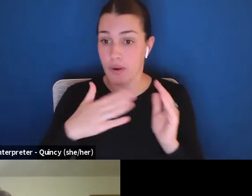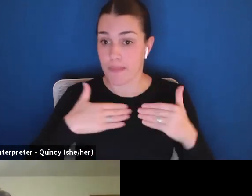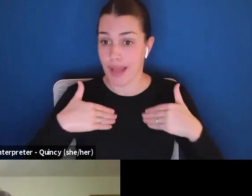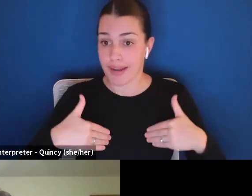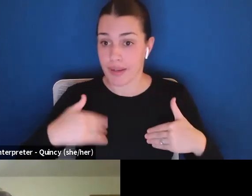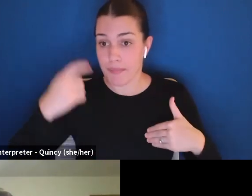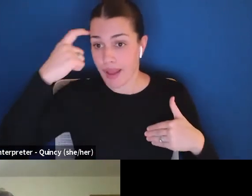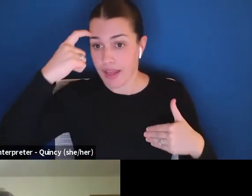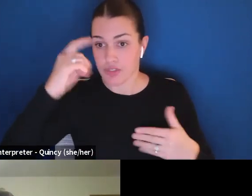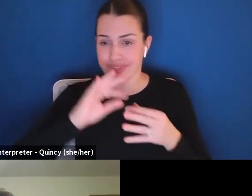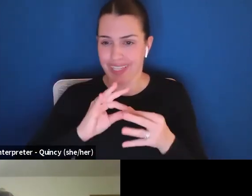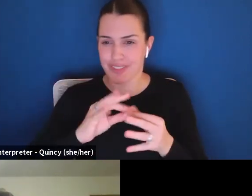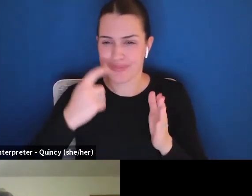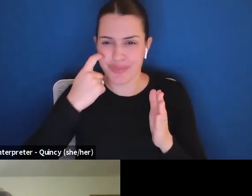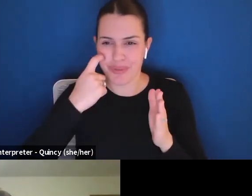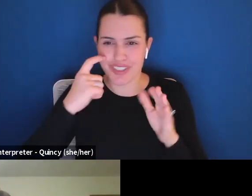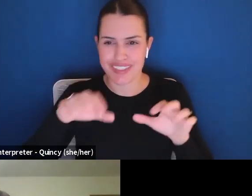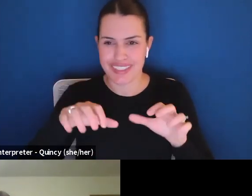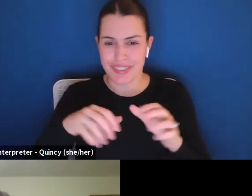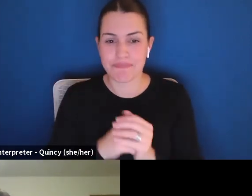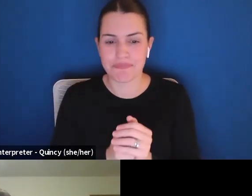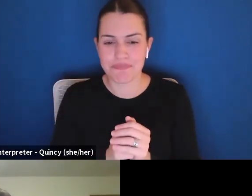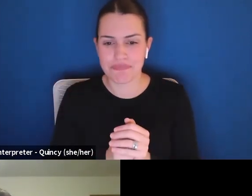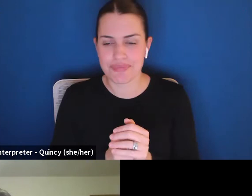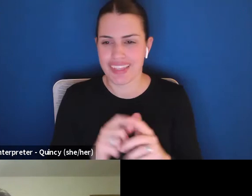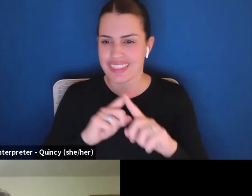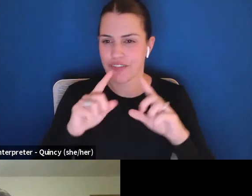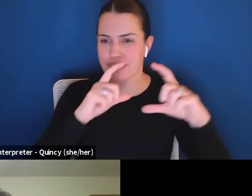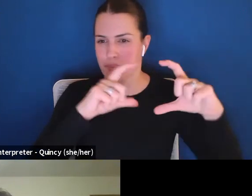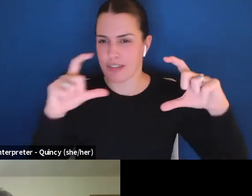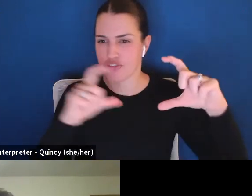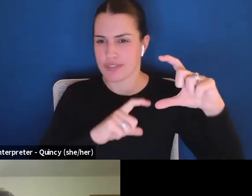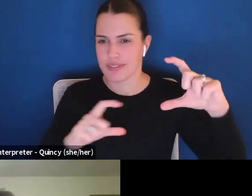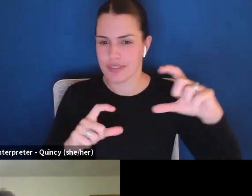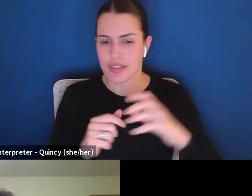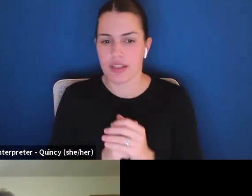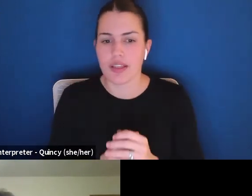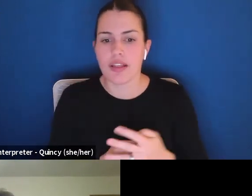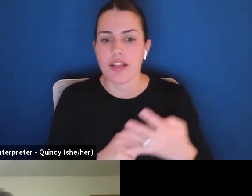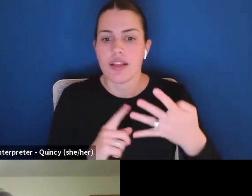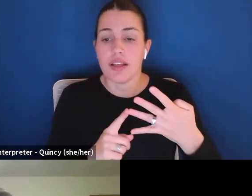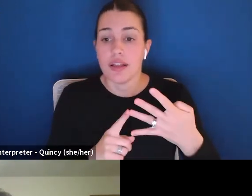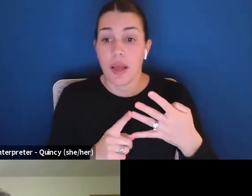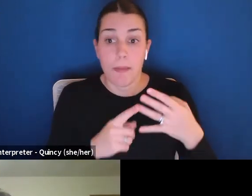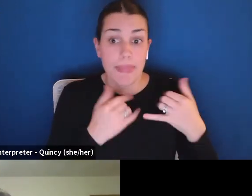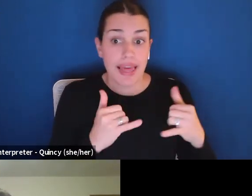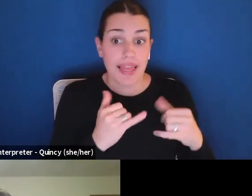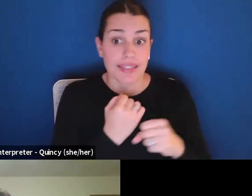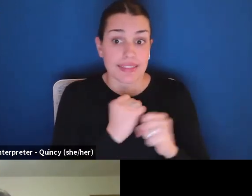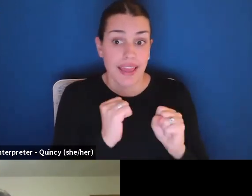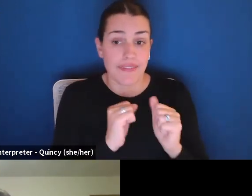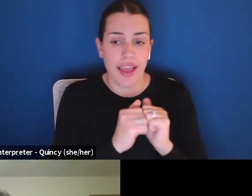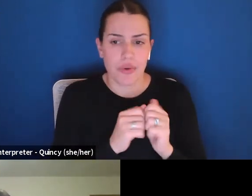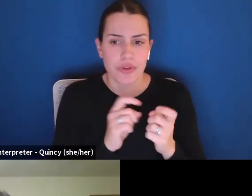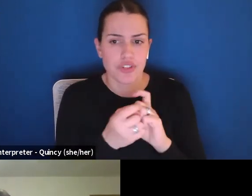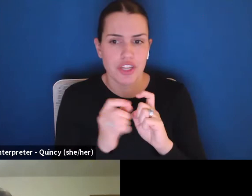And that's kind of what we just did in that activity right now with the different dimensions. Where have I been playing it safe and how can I change